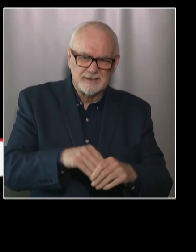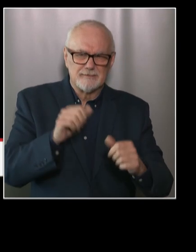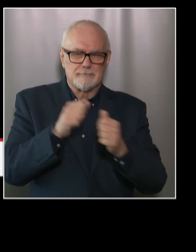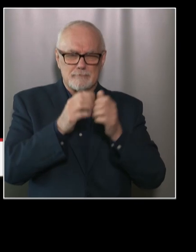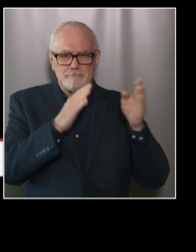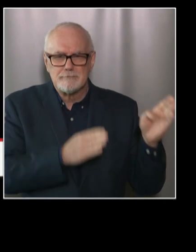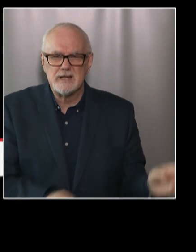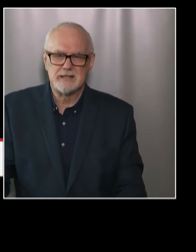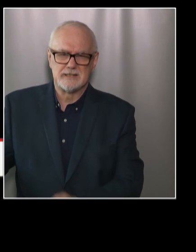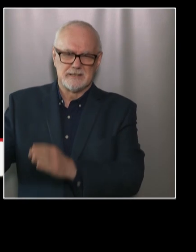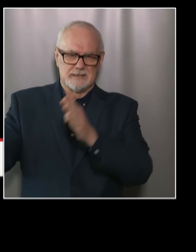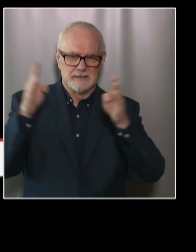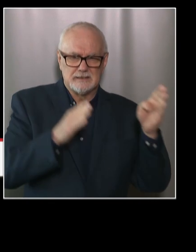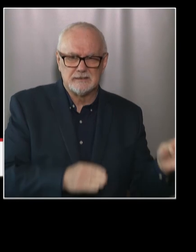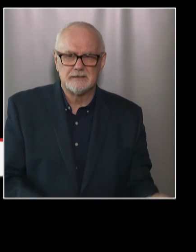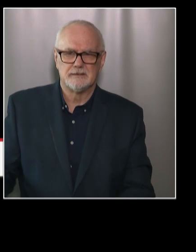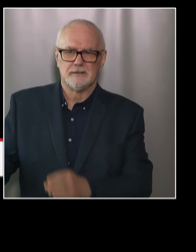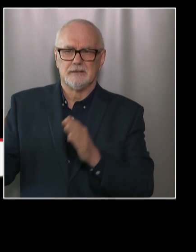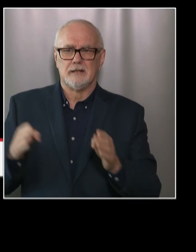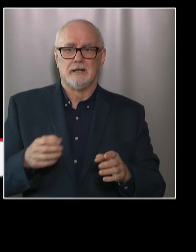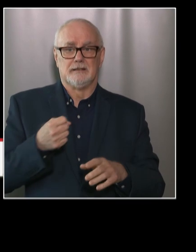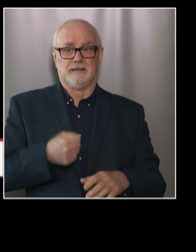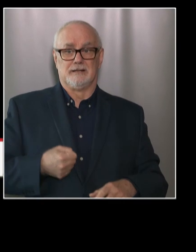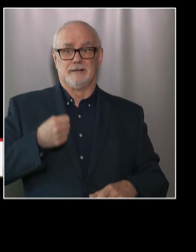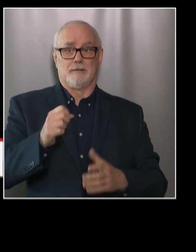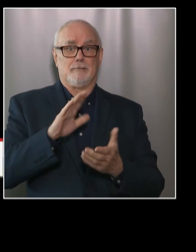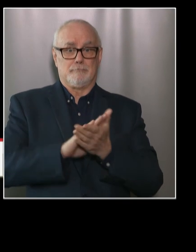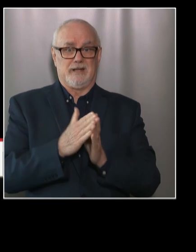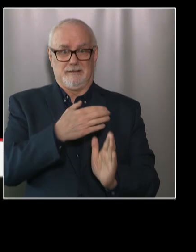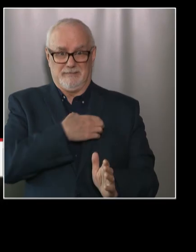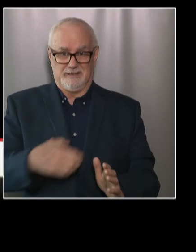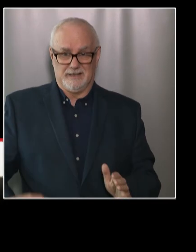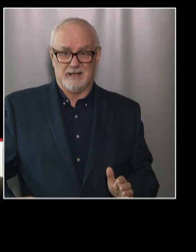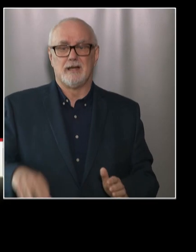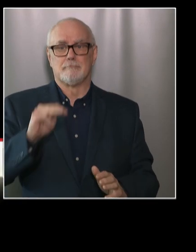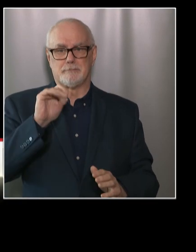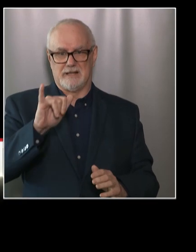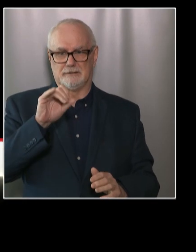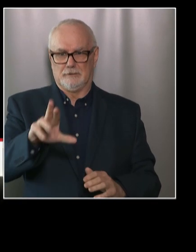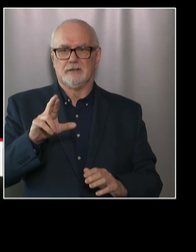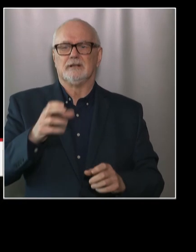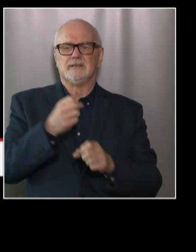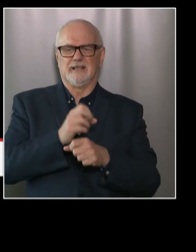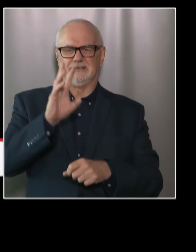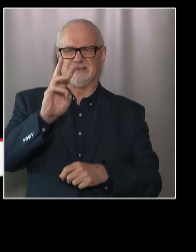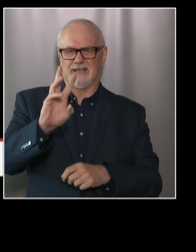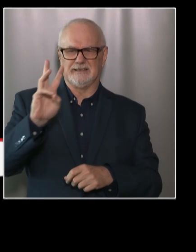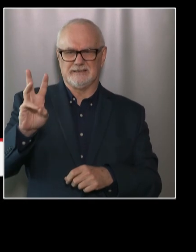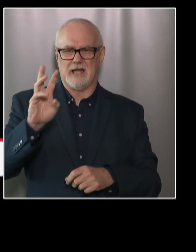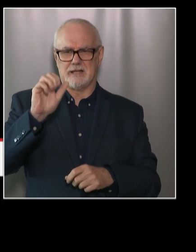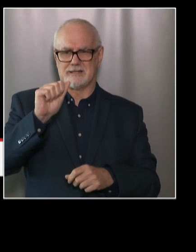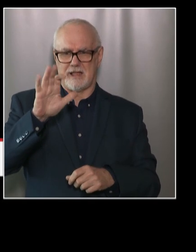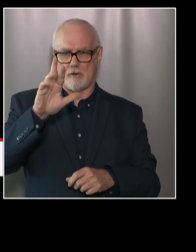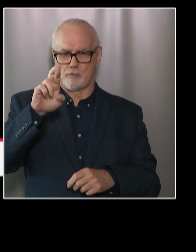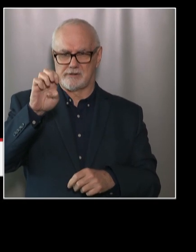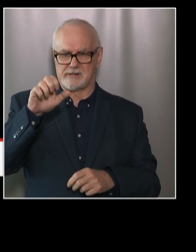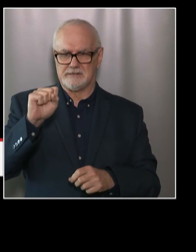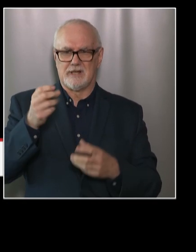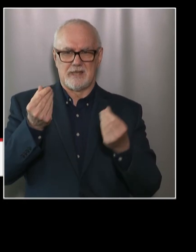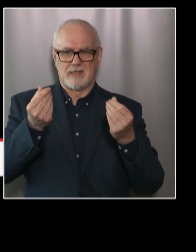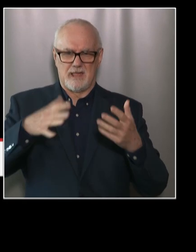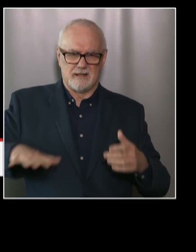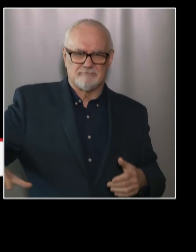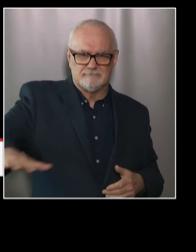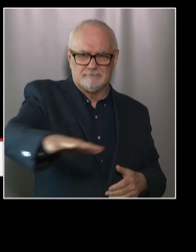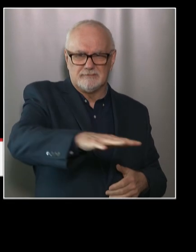During the Bowser administration, we acquired 66 acres of the campus in 2016 and executed our partnership with the